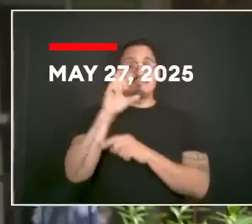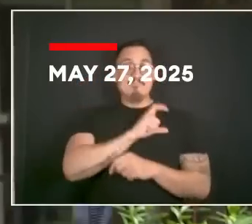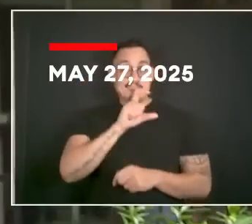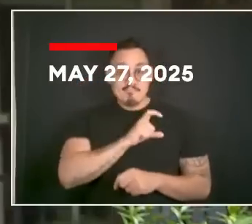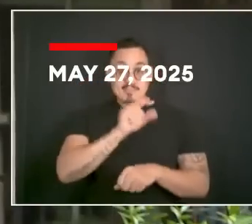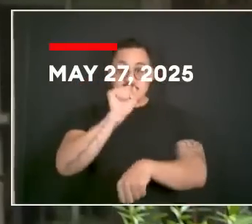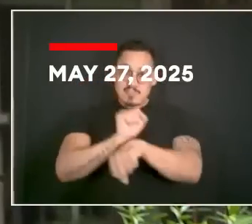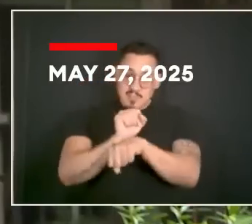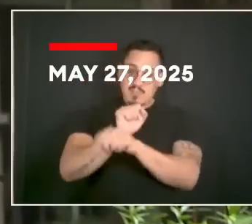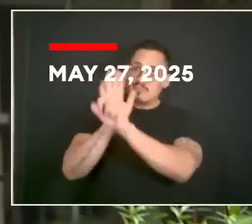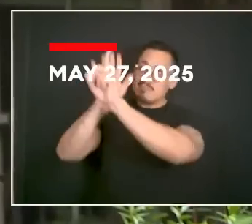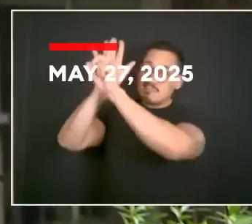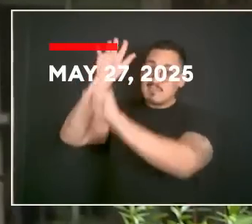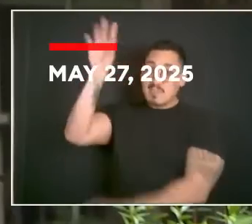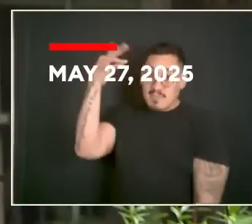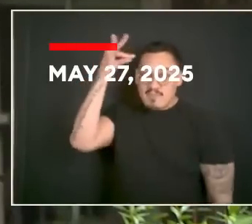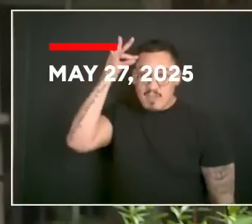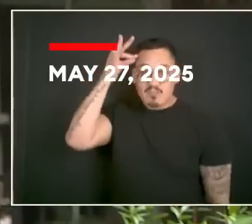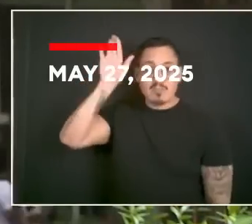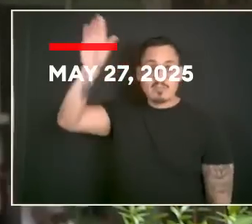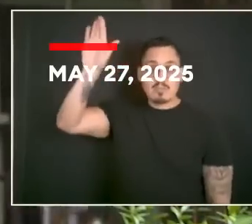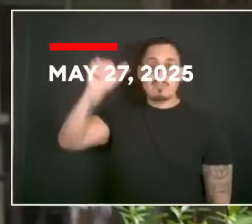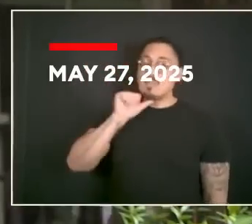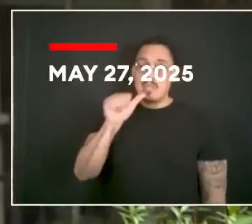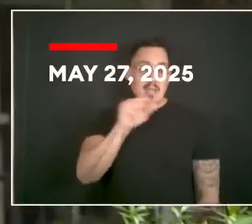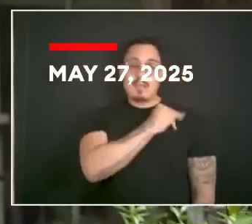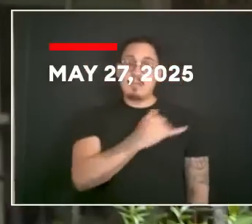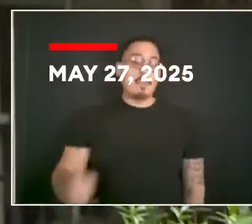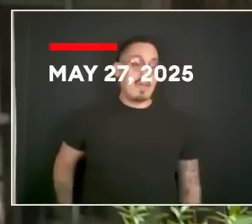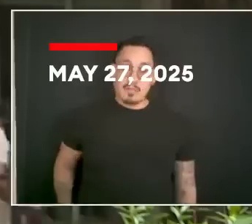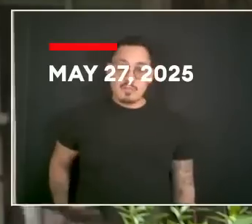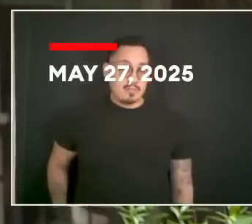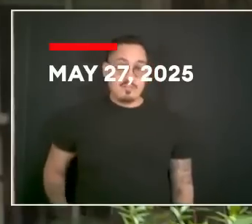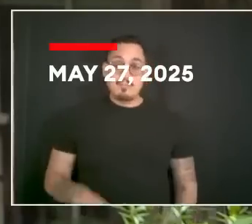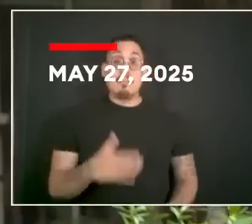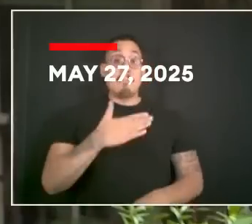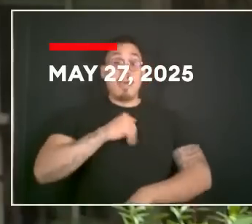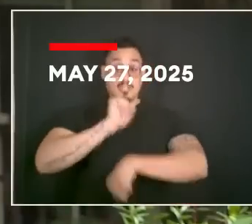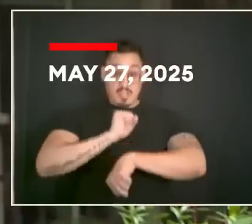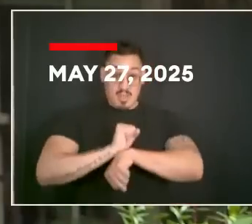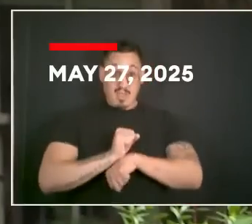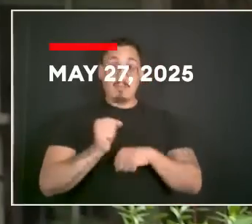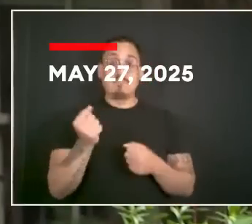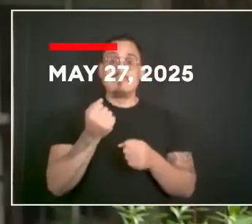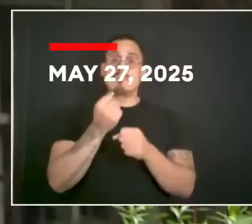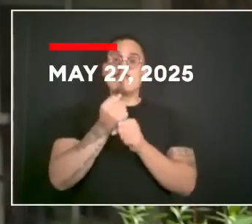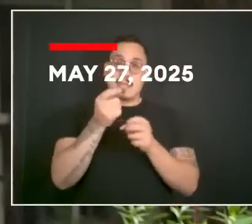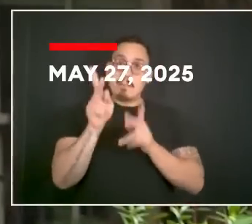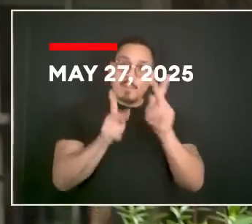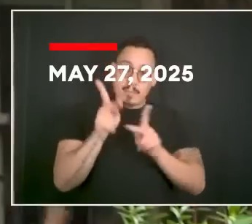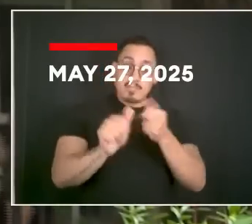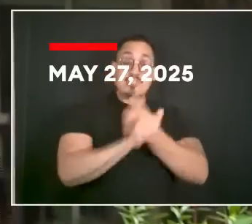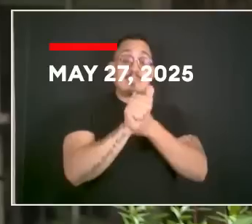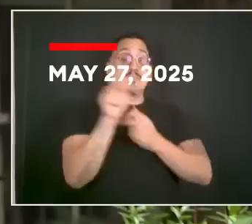job of federal authorities, not the mayor. My job is to take dangerous people off the street. That's what